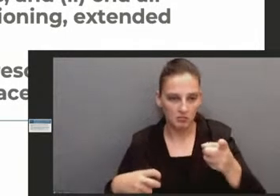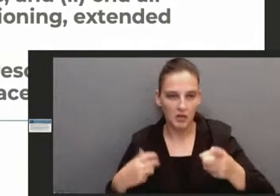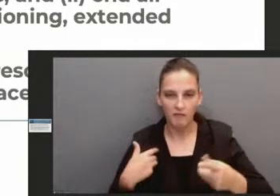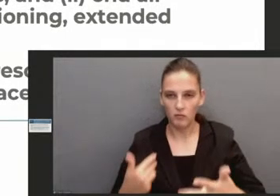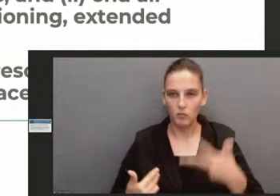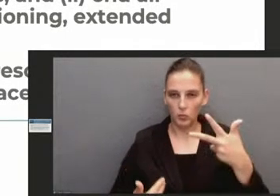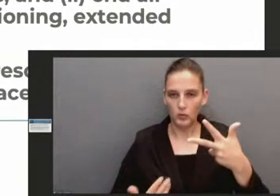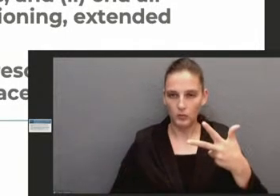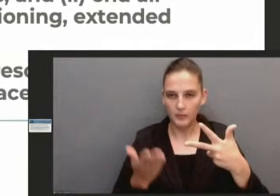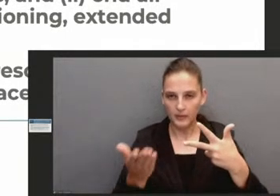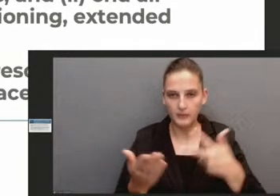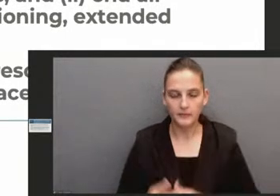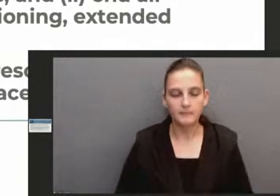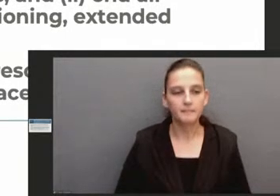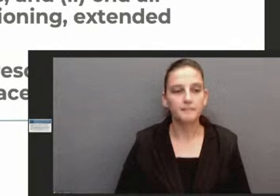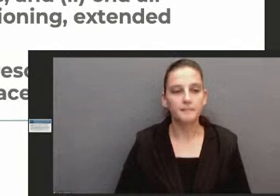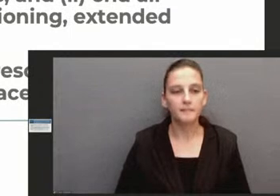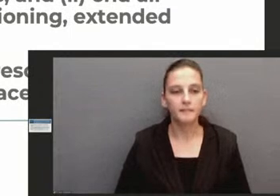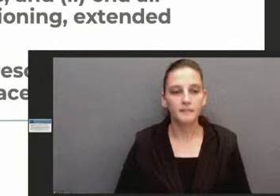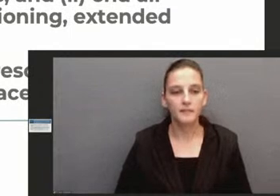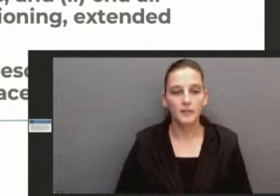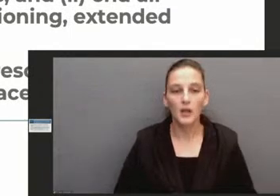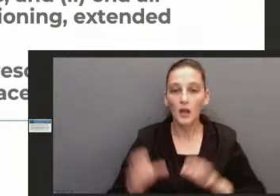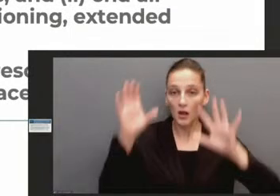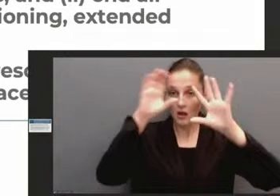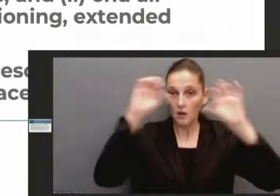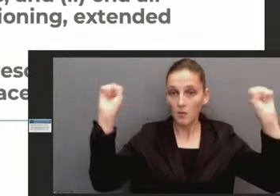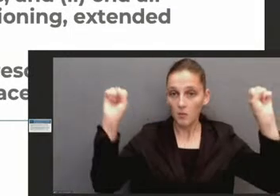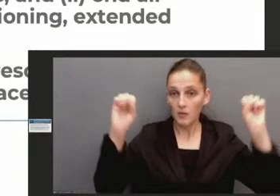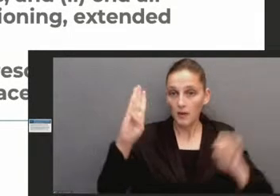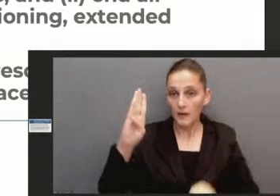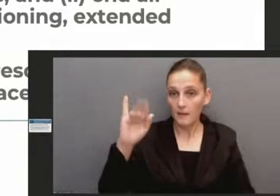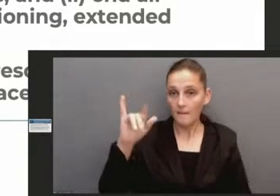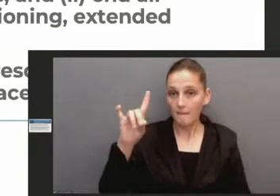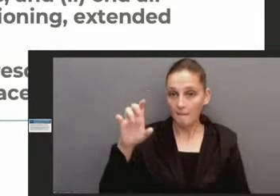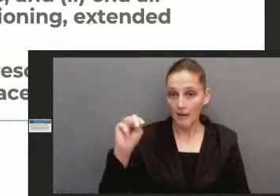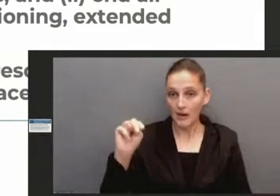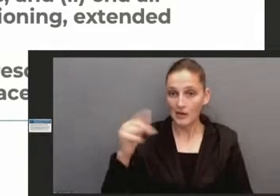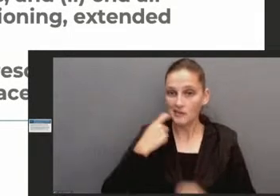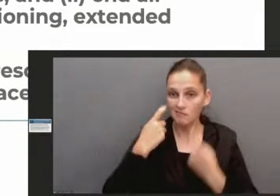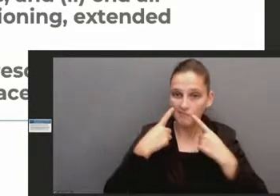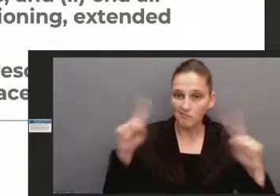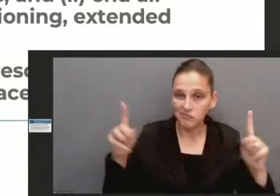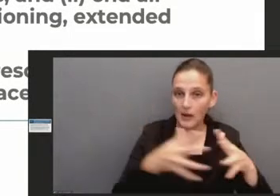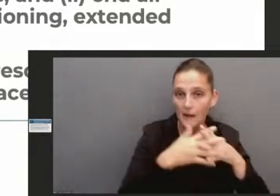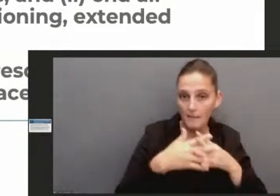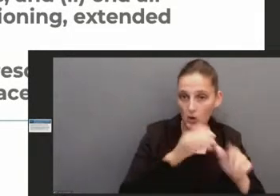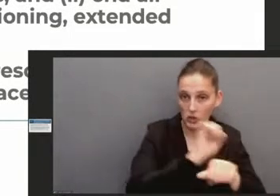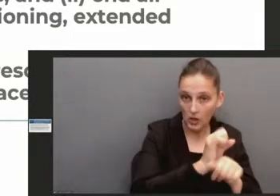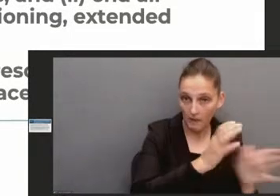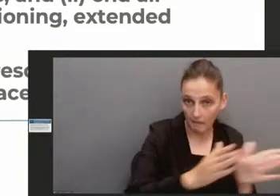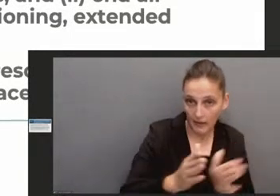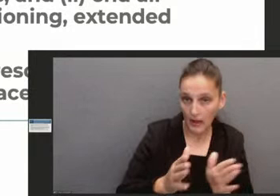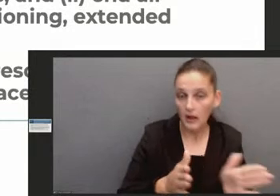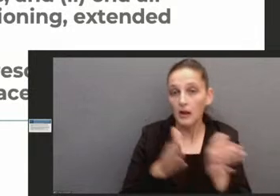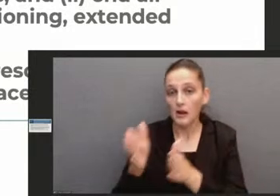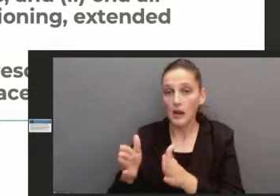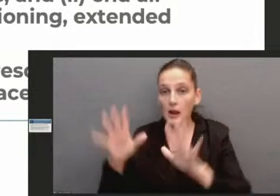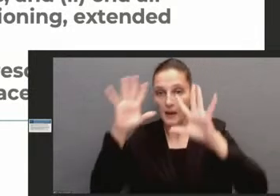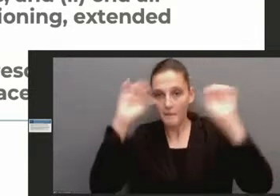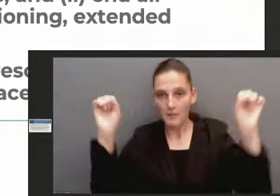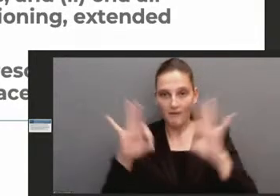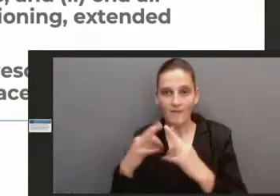recommendations. Again, President Biden unveiled both the American Jobs Plan and American Families